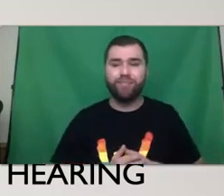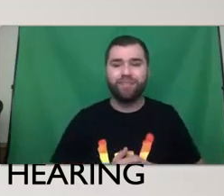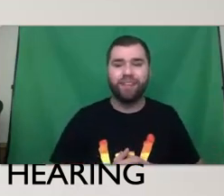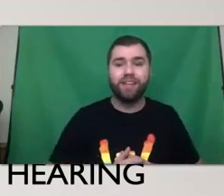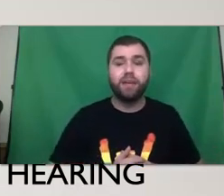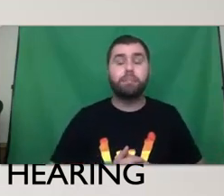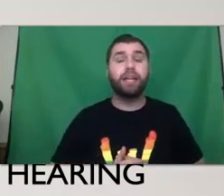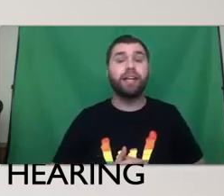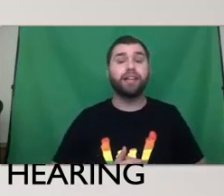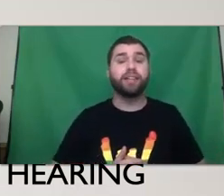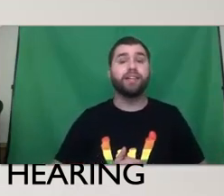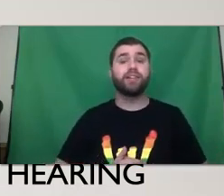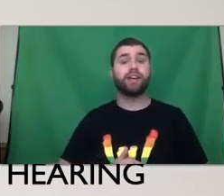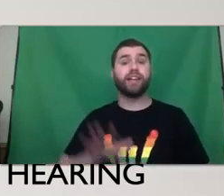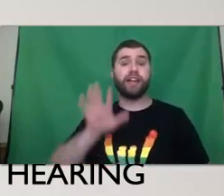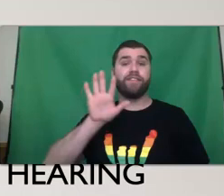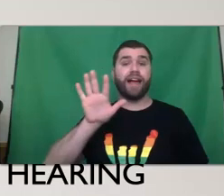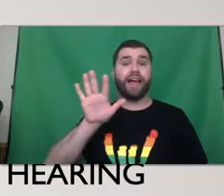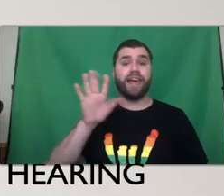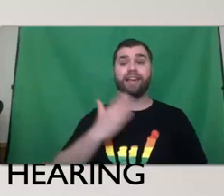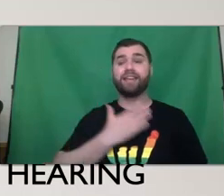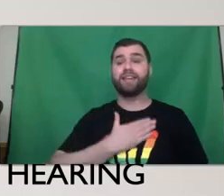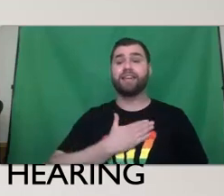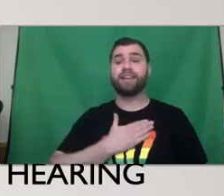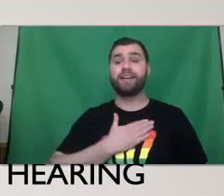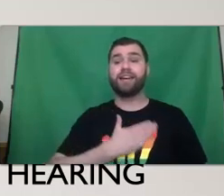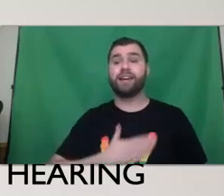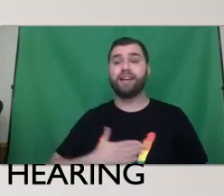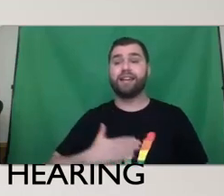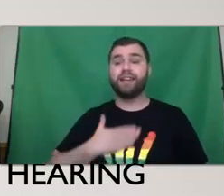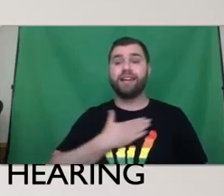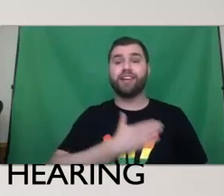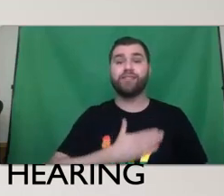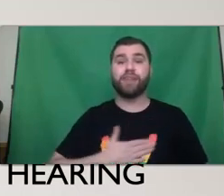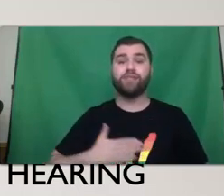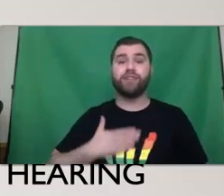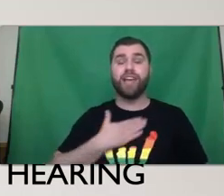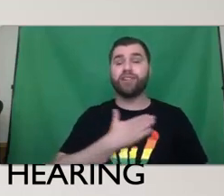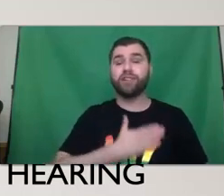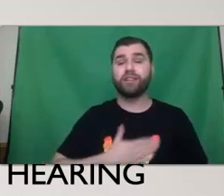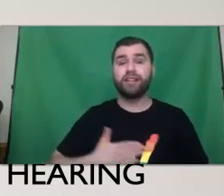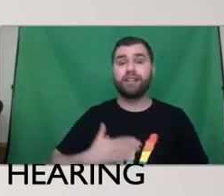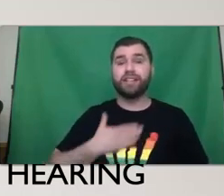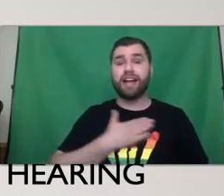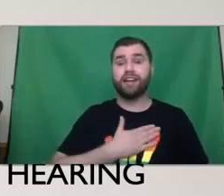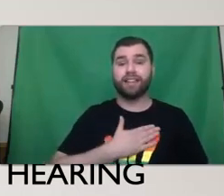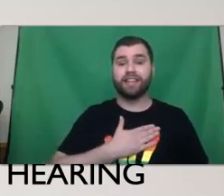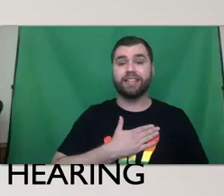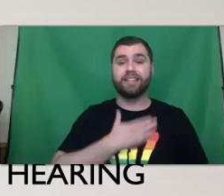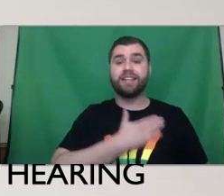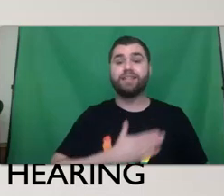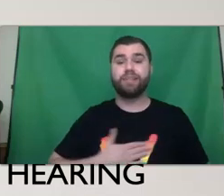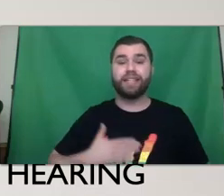job. Please. So again, you're going to have a flat hand. And you're going to make a rotation sign like